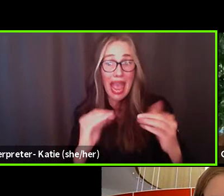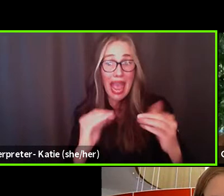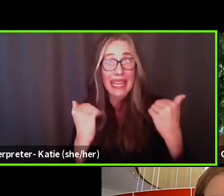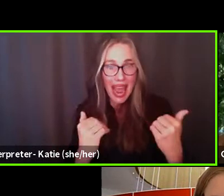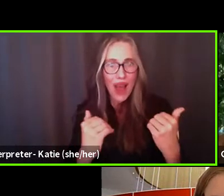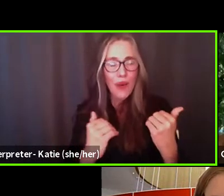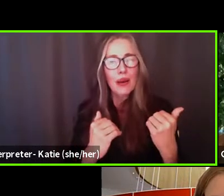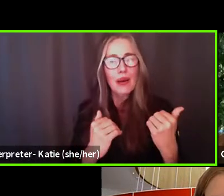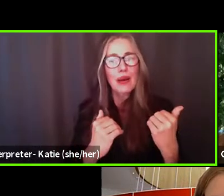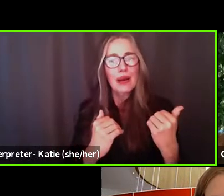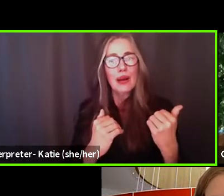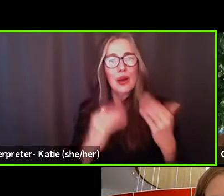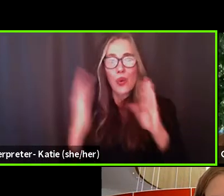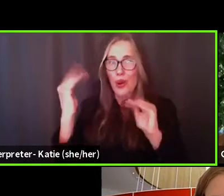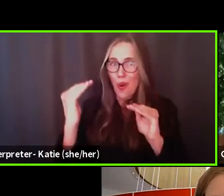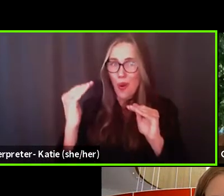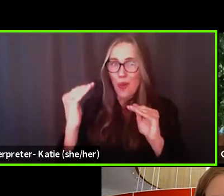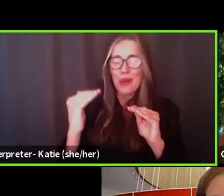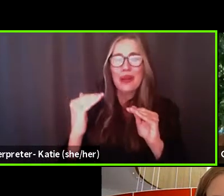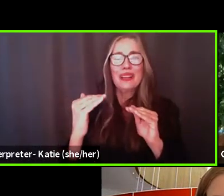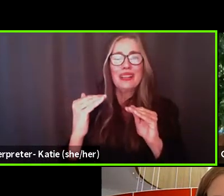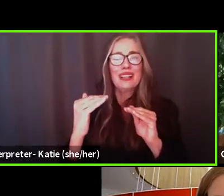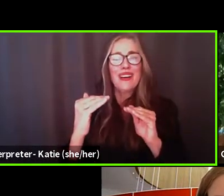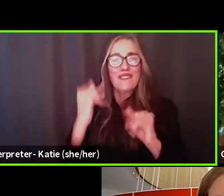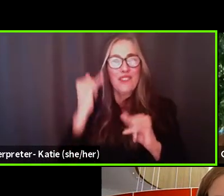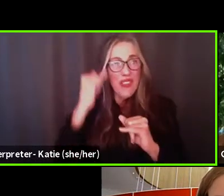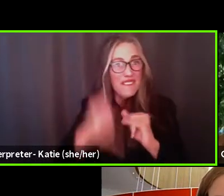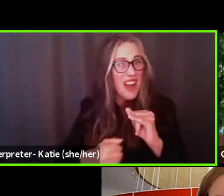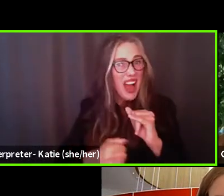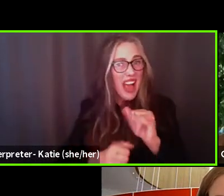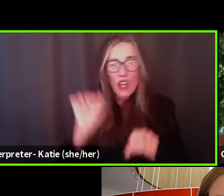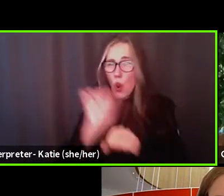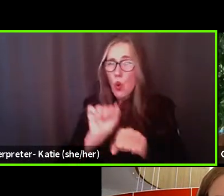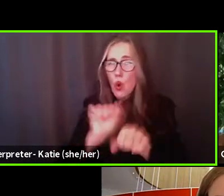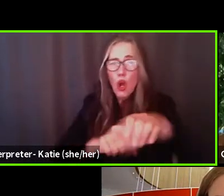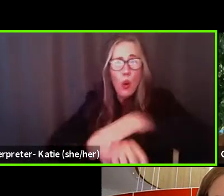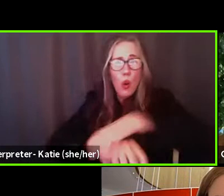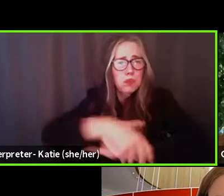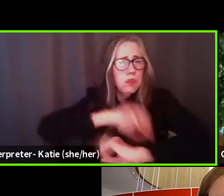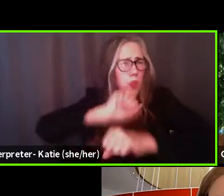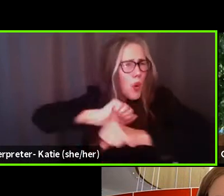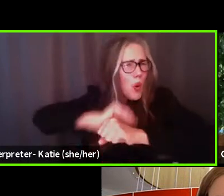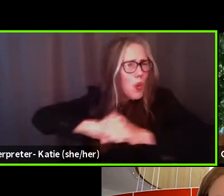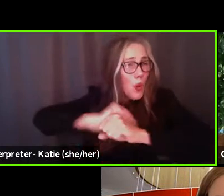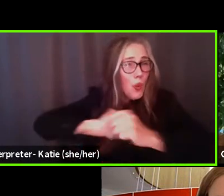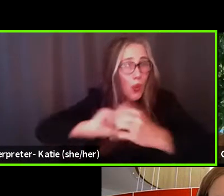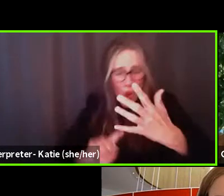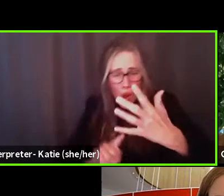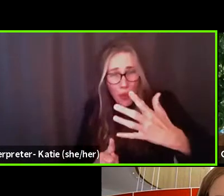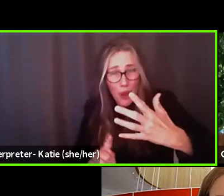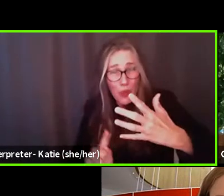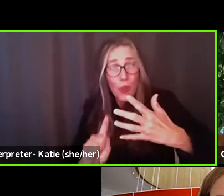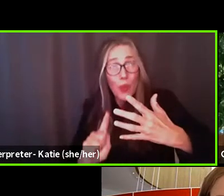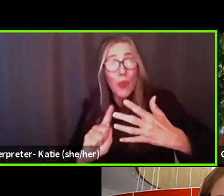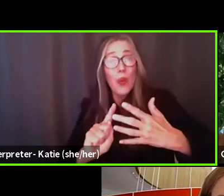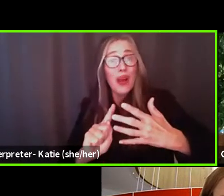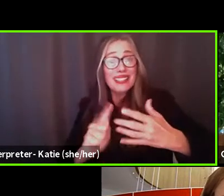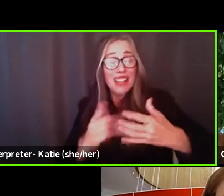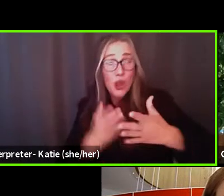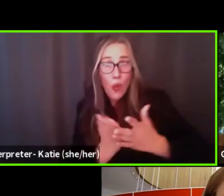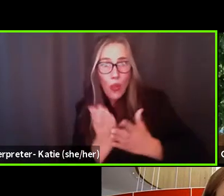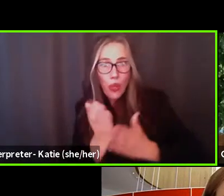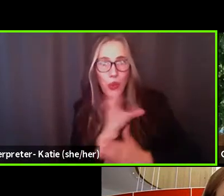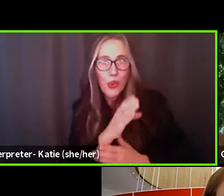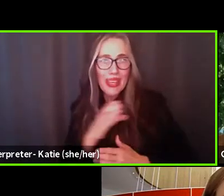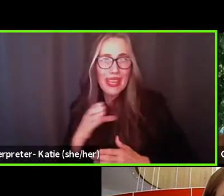that we are hoping to achieve in the final push is to ensure that once the full assembly and the